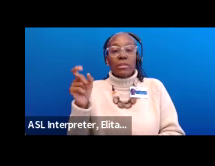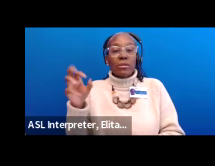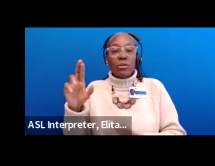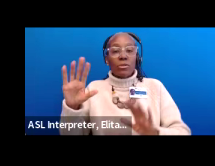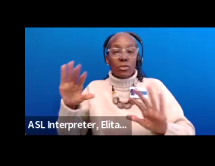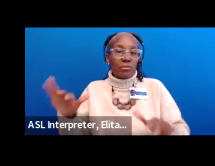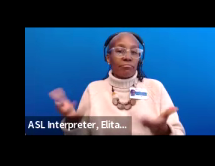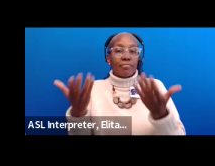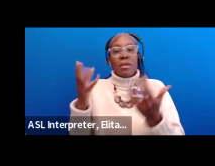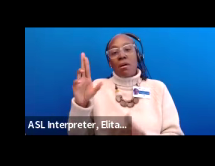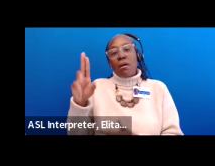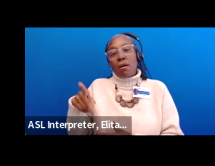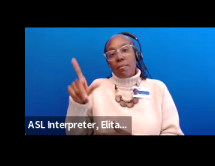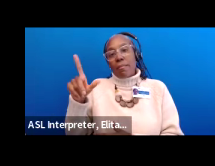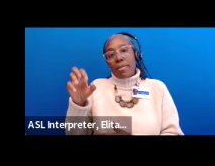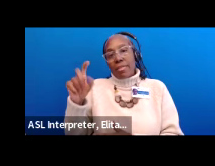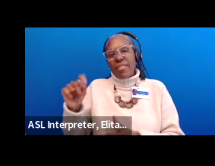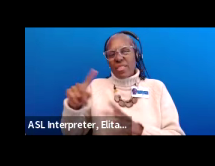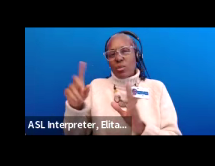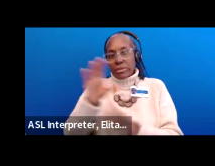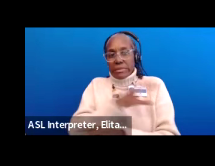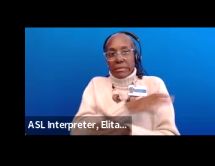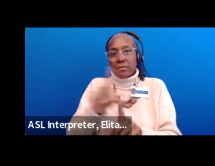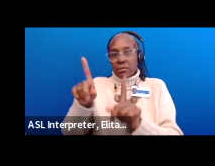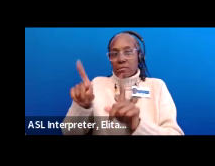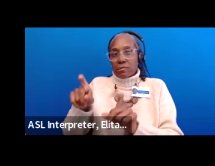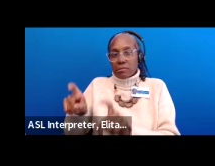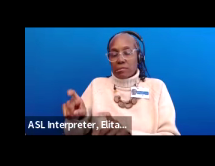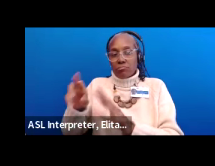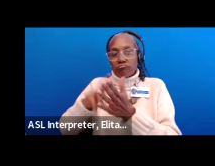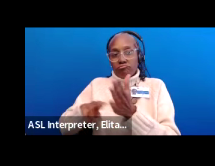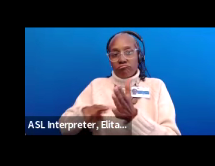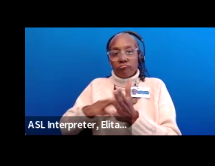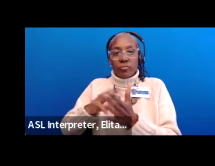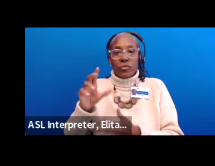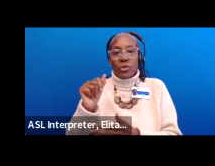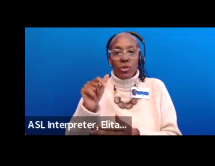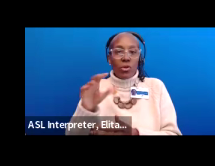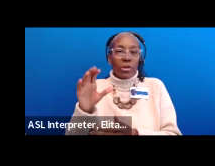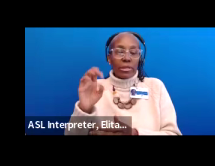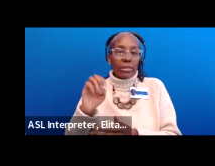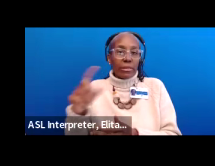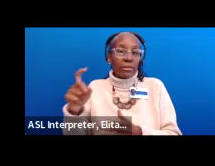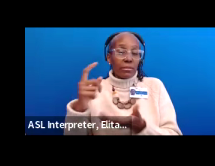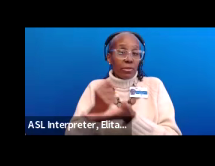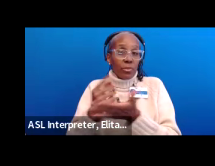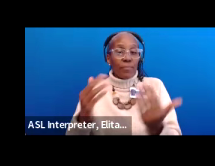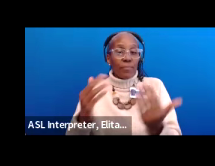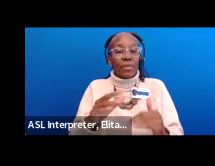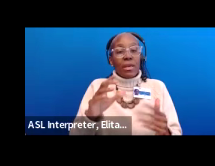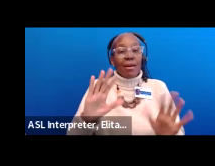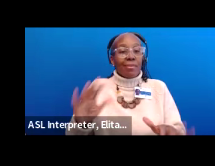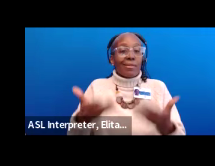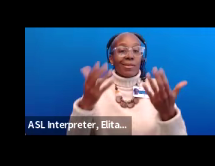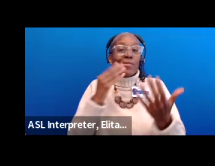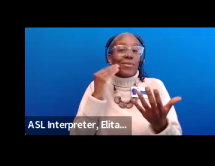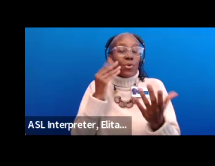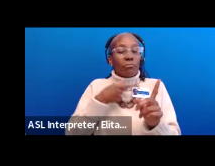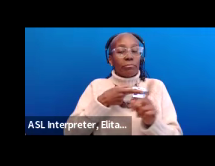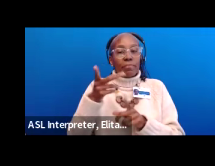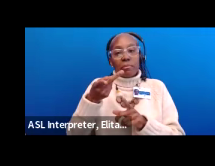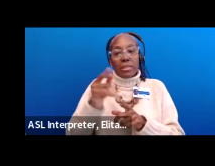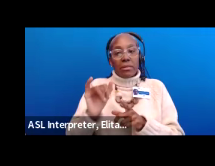investigator, Uplift being the pivotal trial for the ARC-EX therapy, and the Lift Home principal investigator